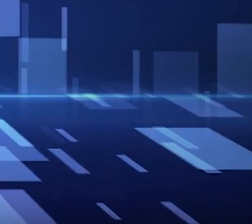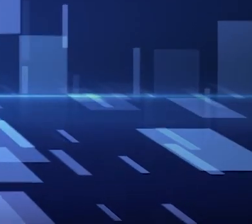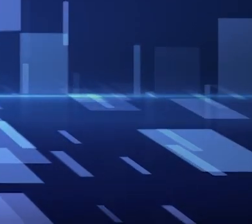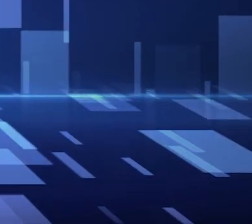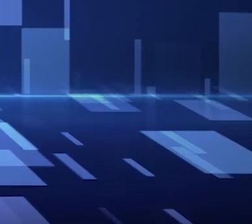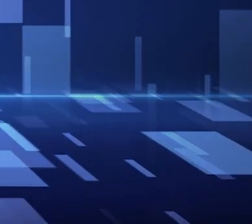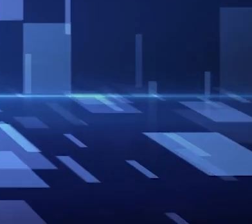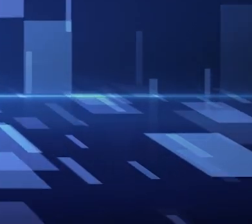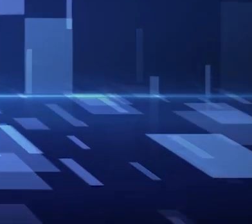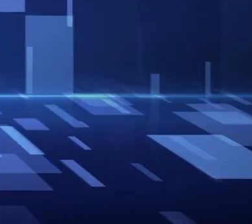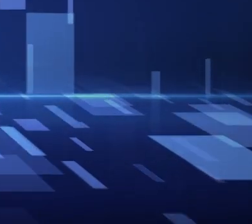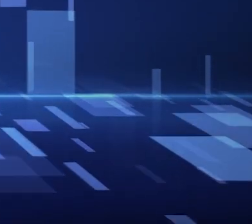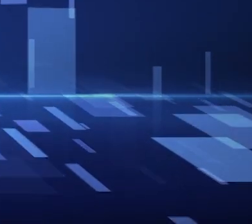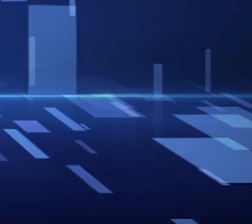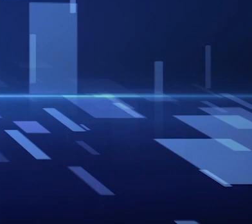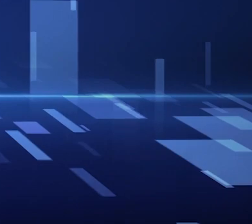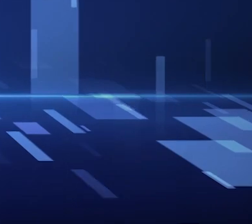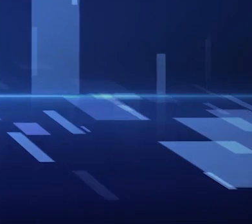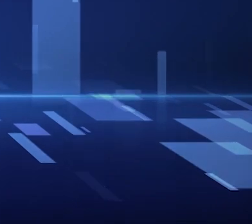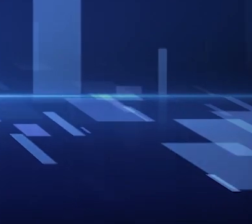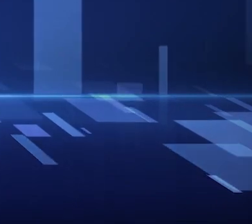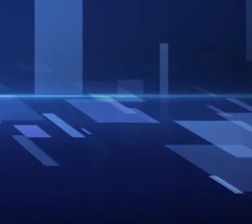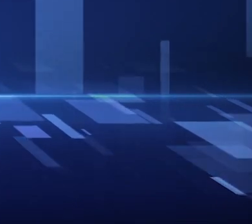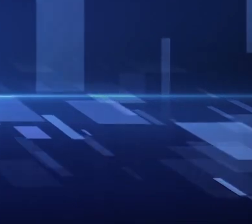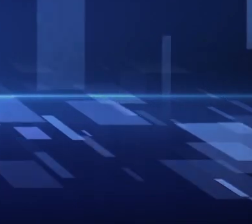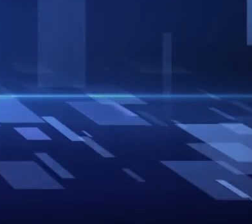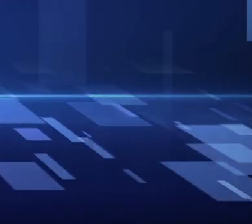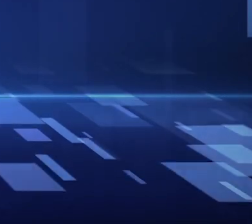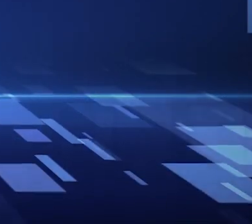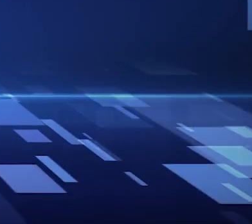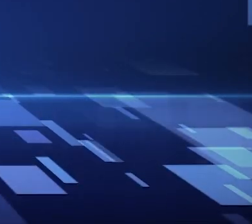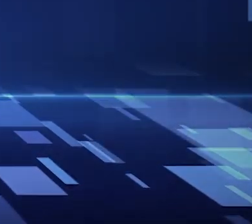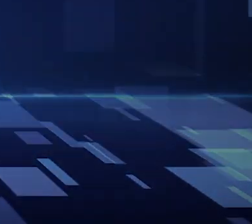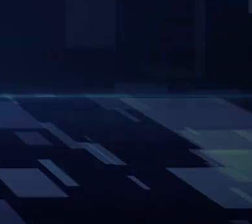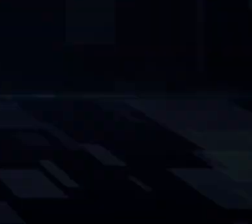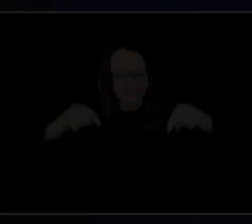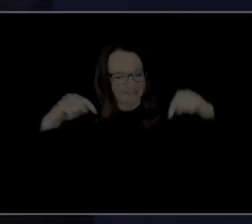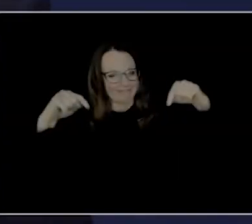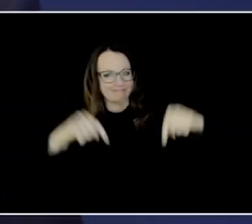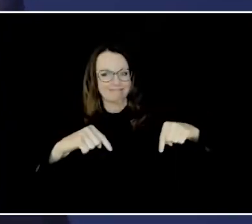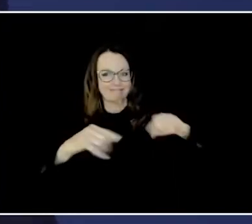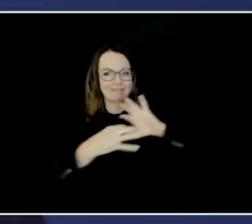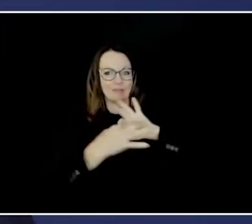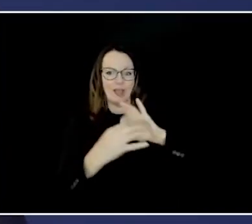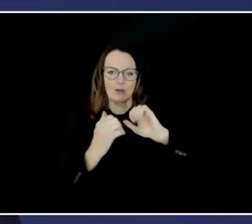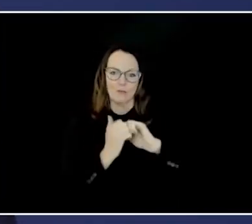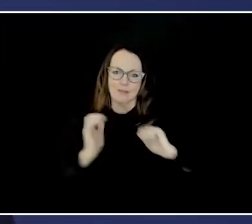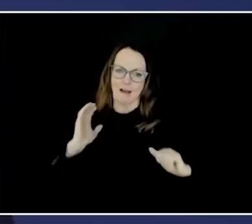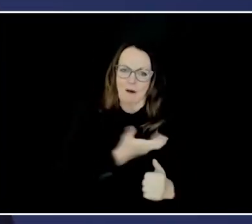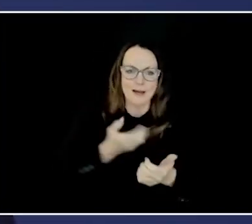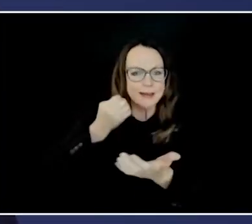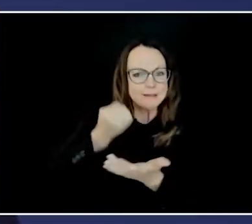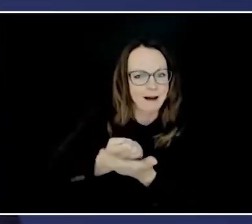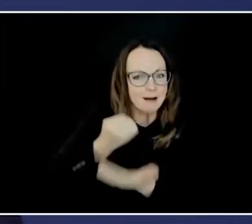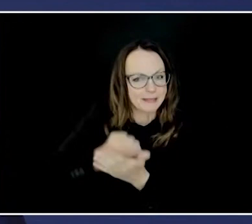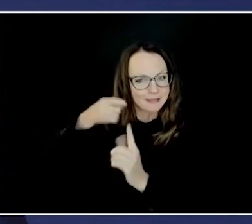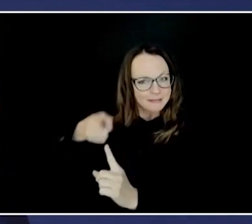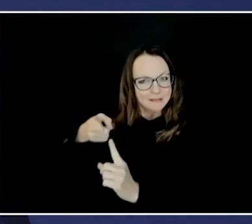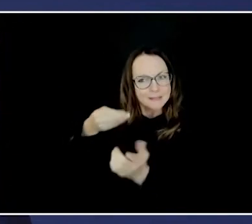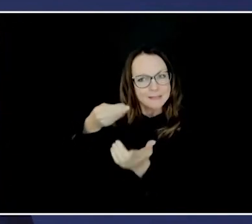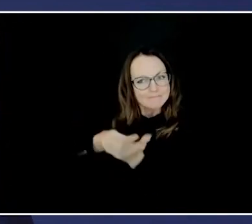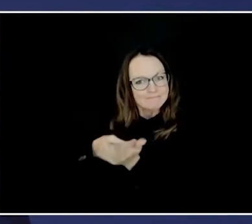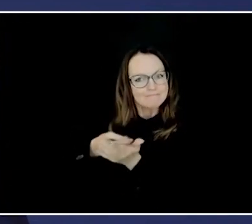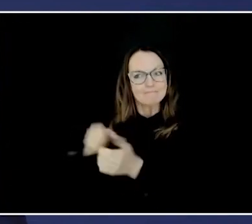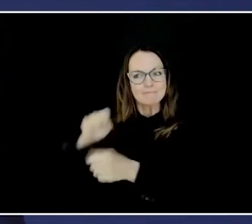term and goes on to talk about what he can do in this next term if he is reelected. The days of failed trickle-down economics are